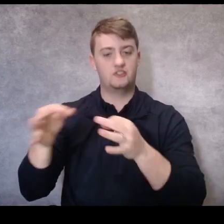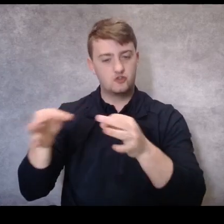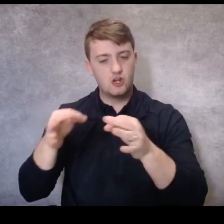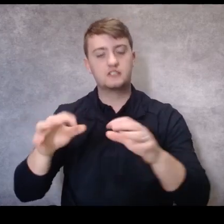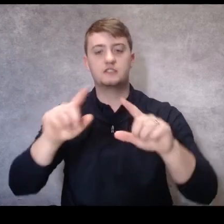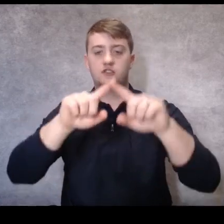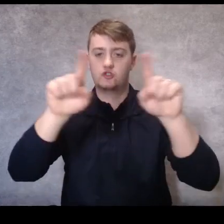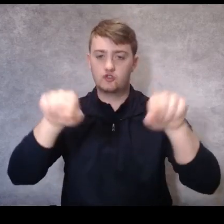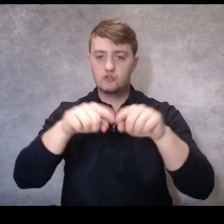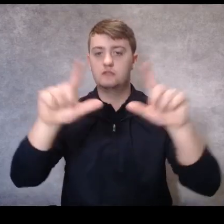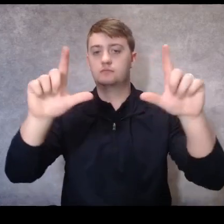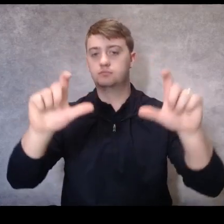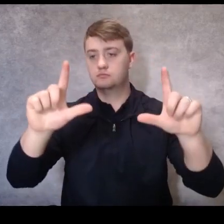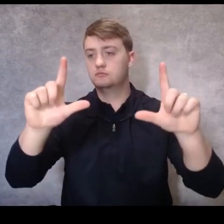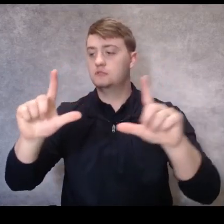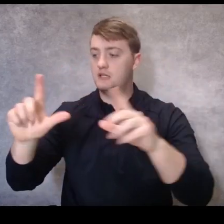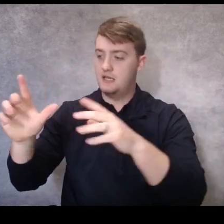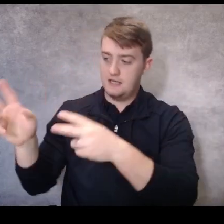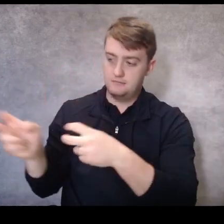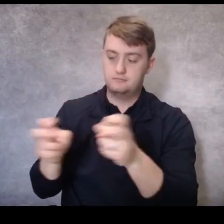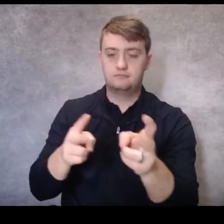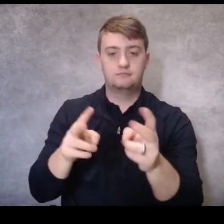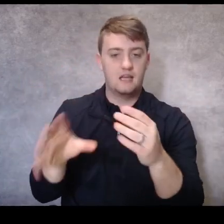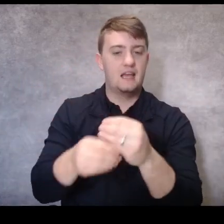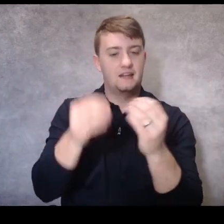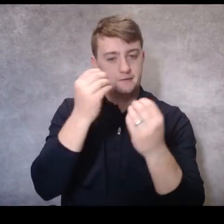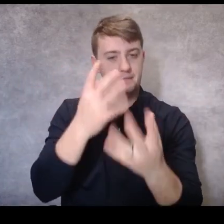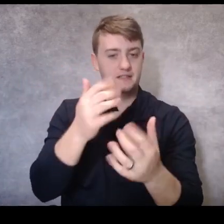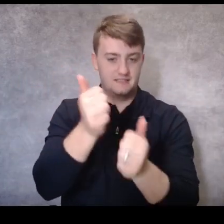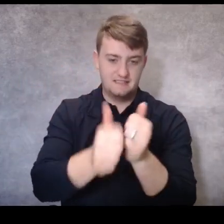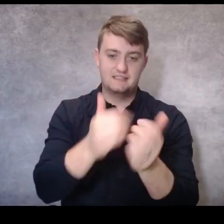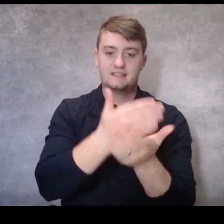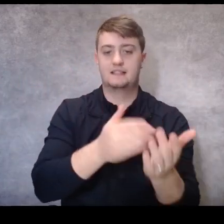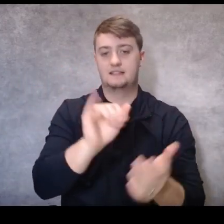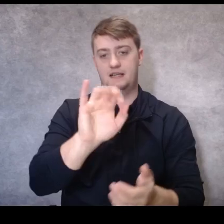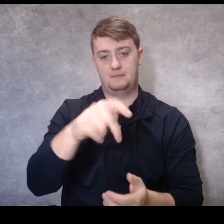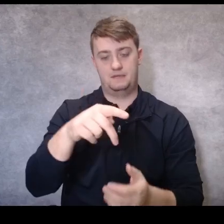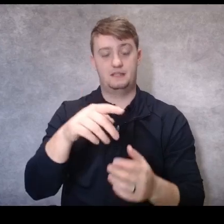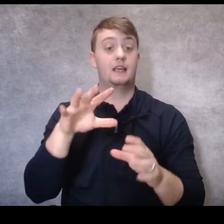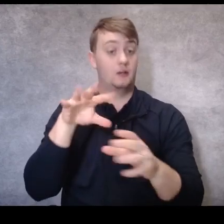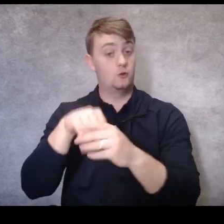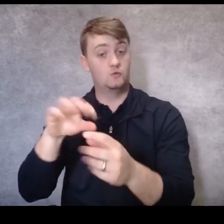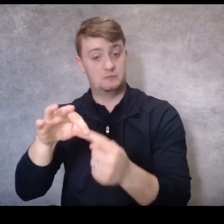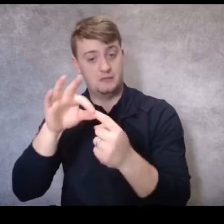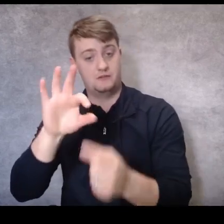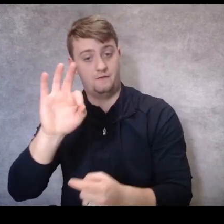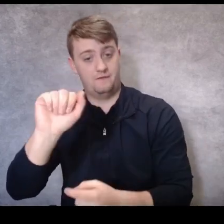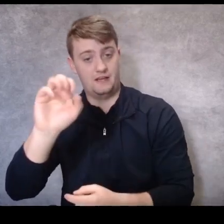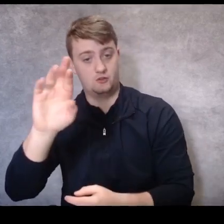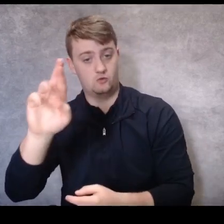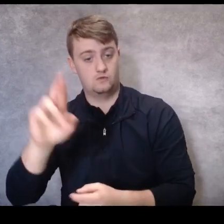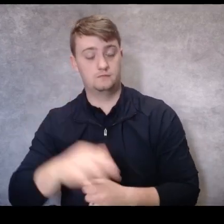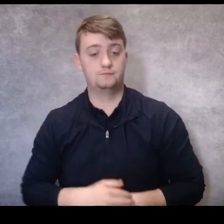screenshots for entering information in each section of the IEP, including the special factors.